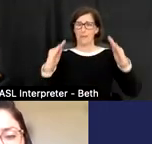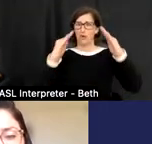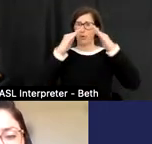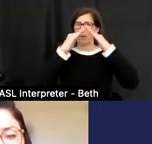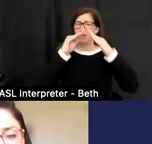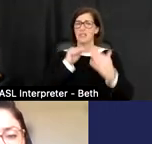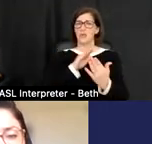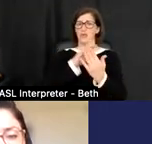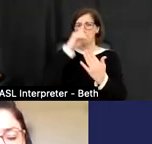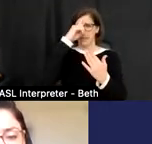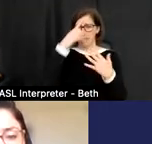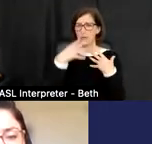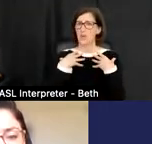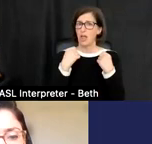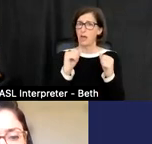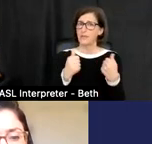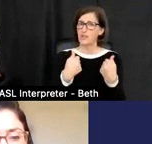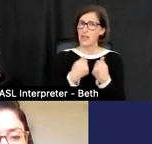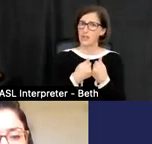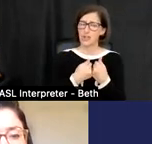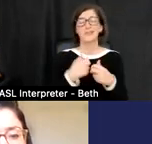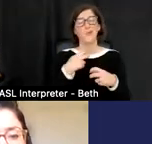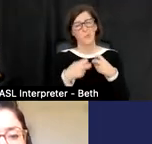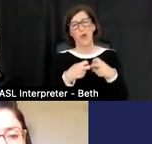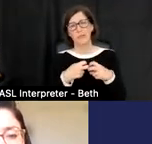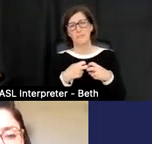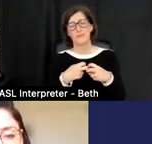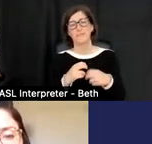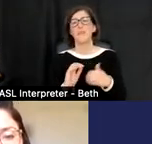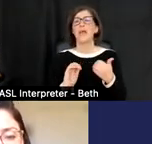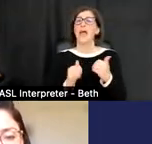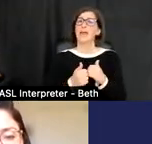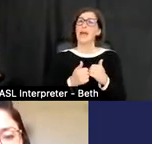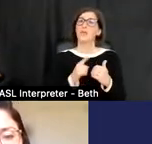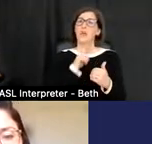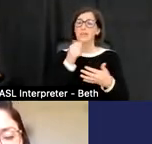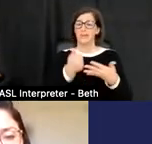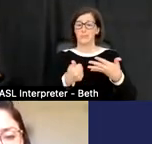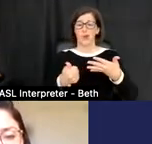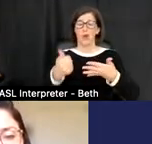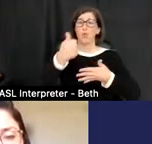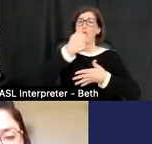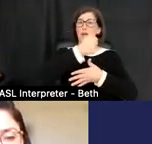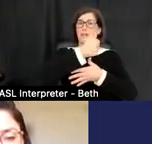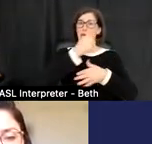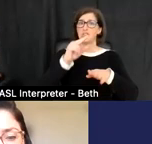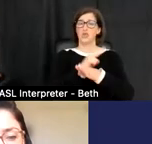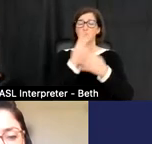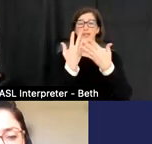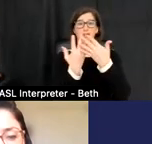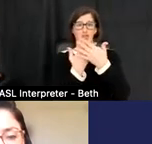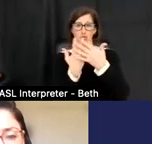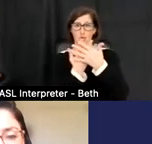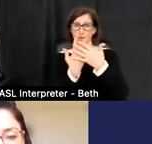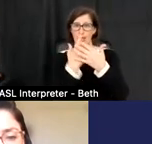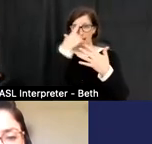addressing mental health challenges or problems, and how they've really prioritized using screening